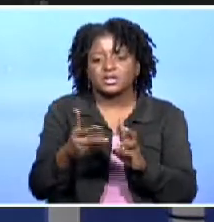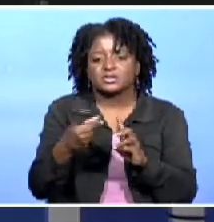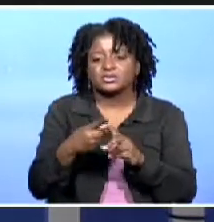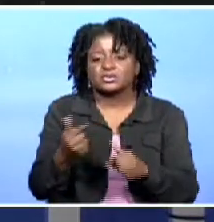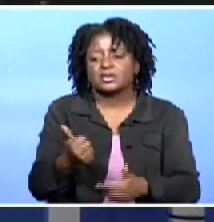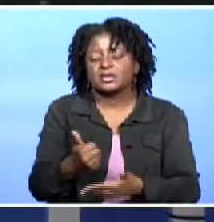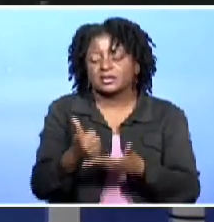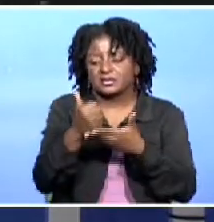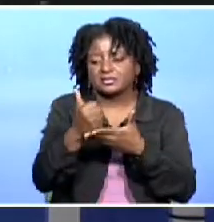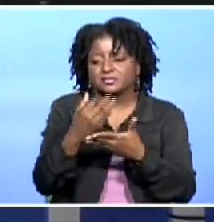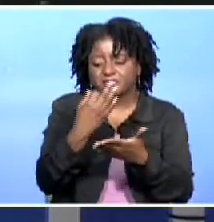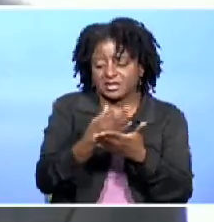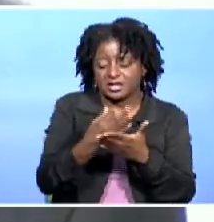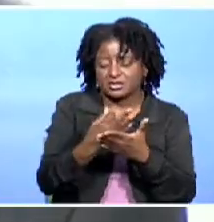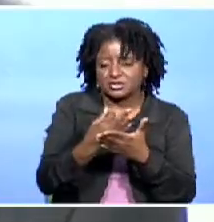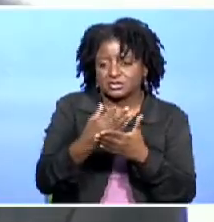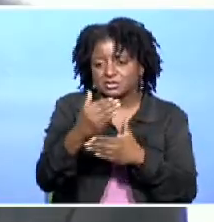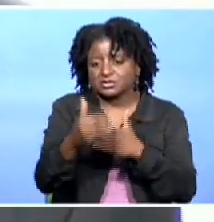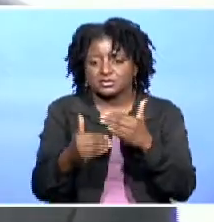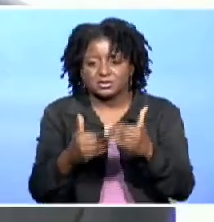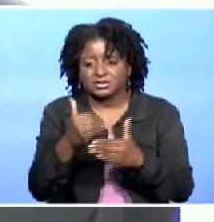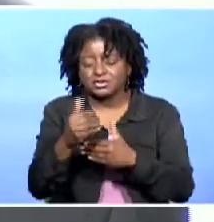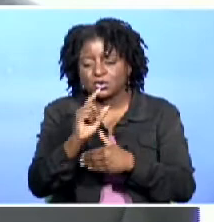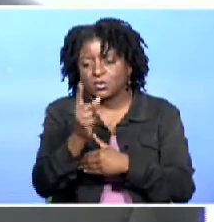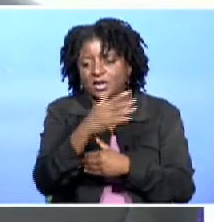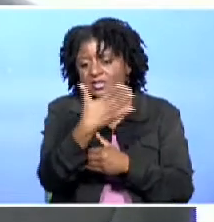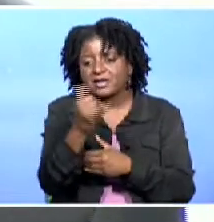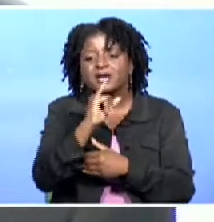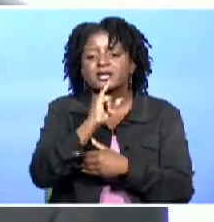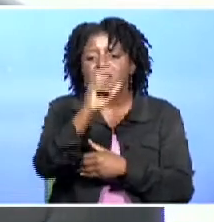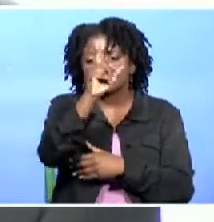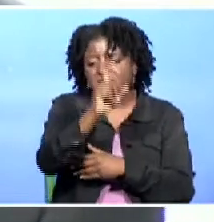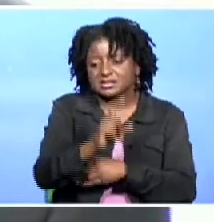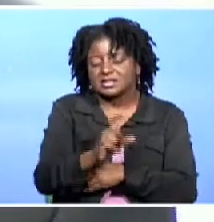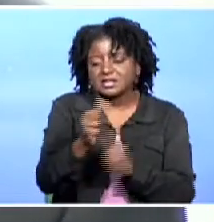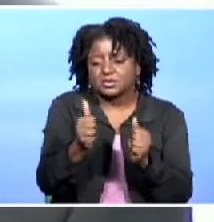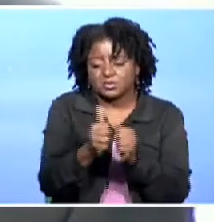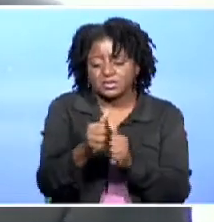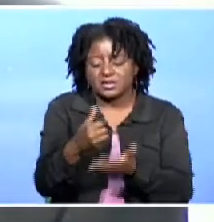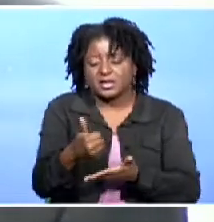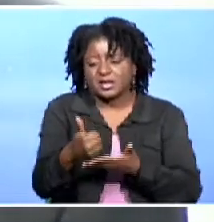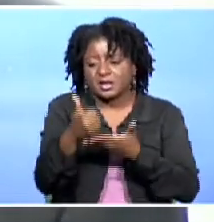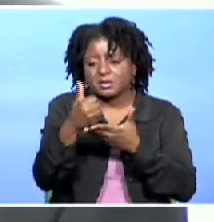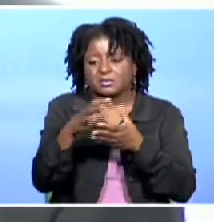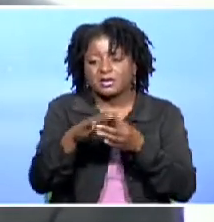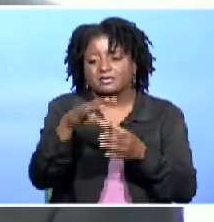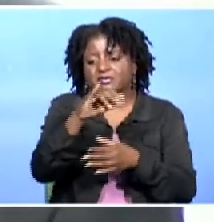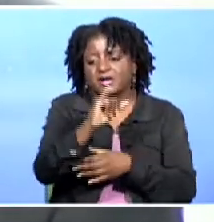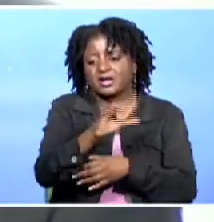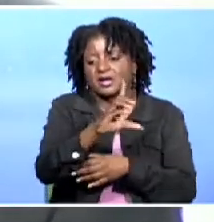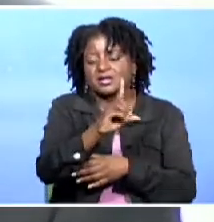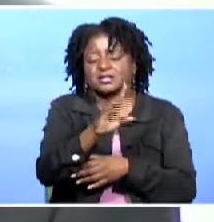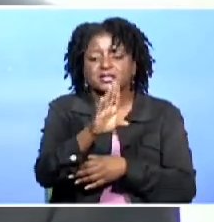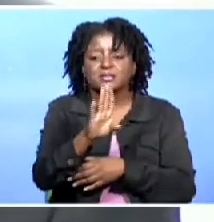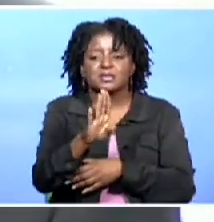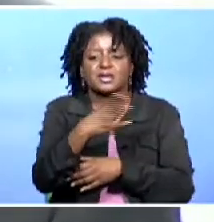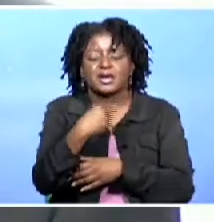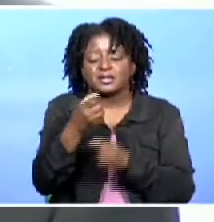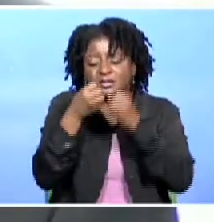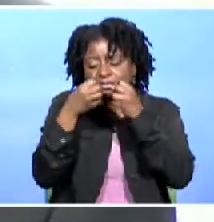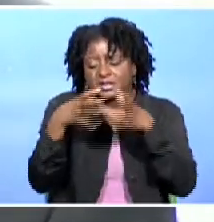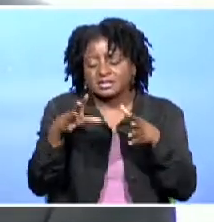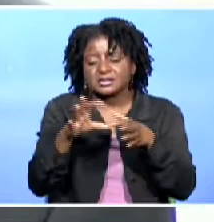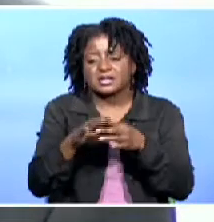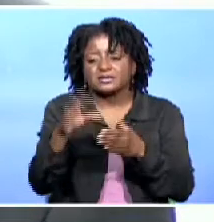need. We, with the help of the IDB, and with the blessing of